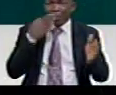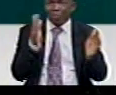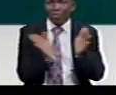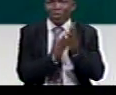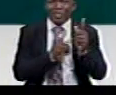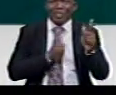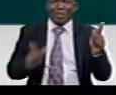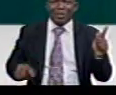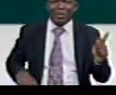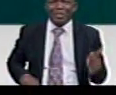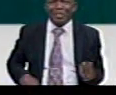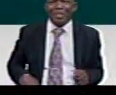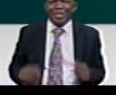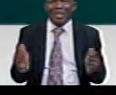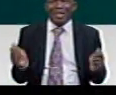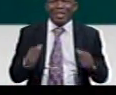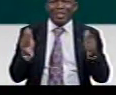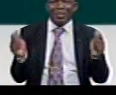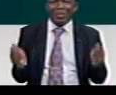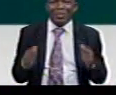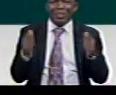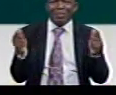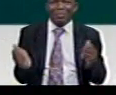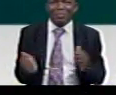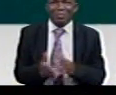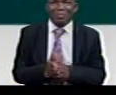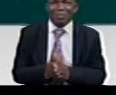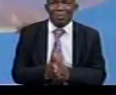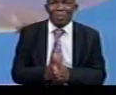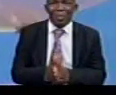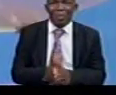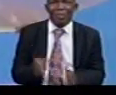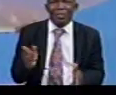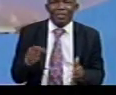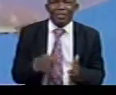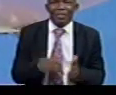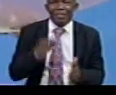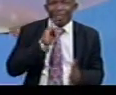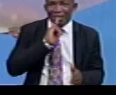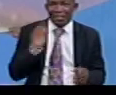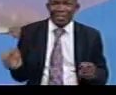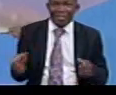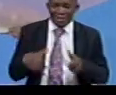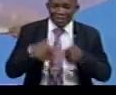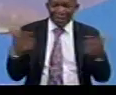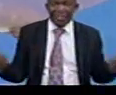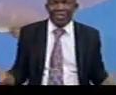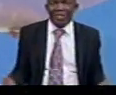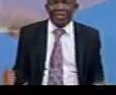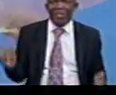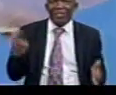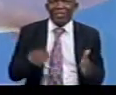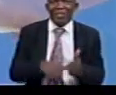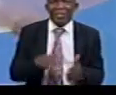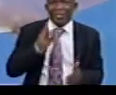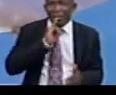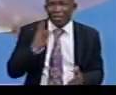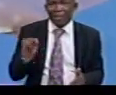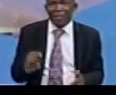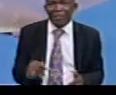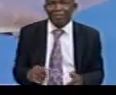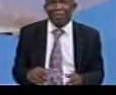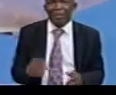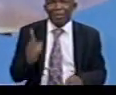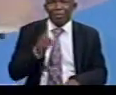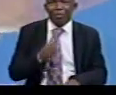Praise the Lord! This is great. This is the third day of